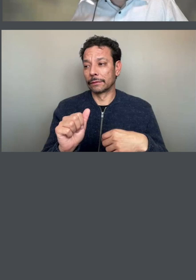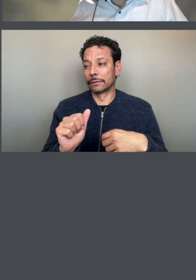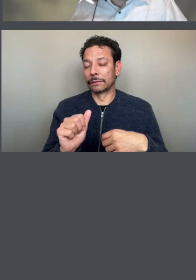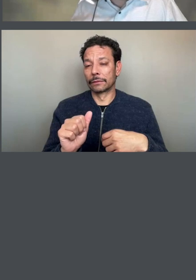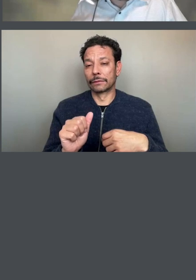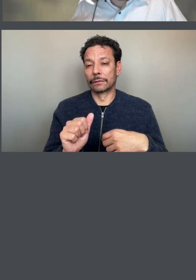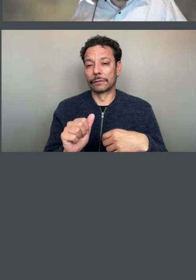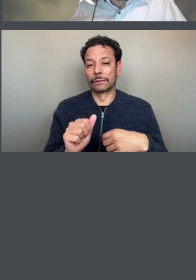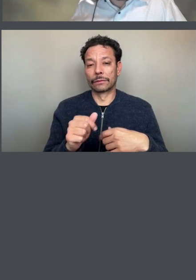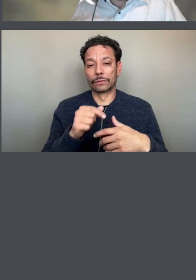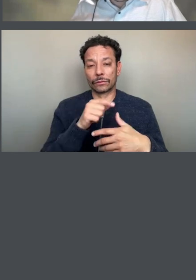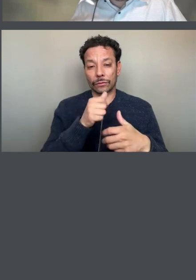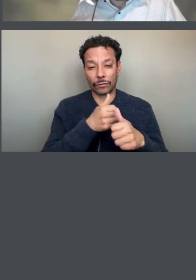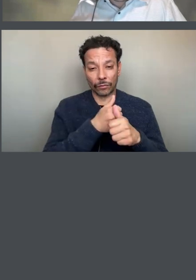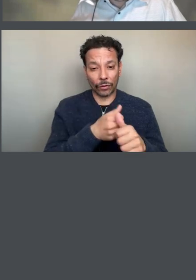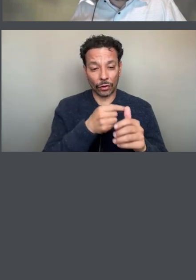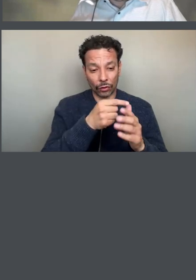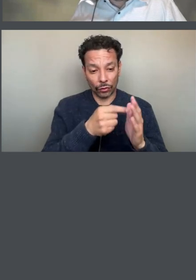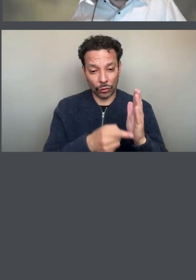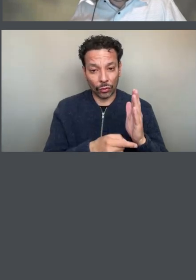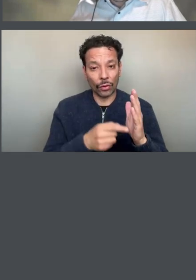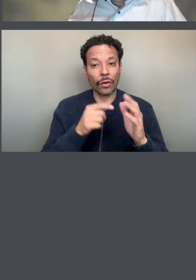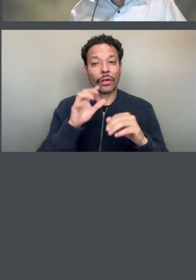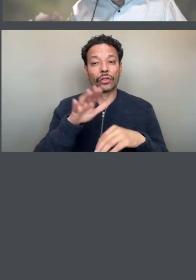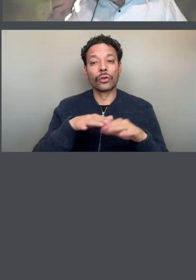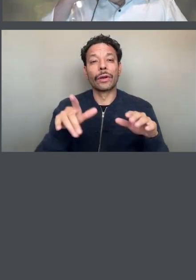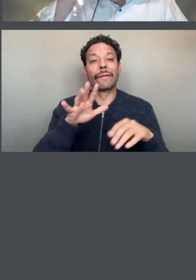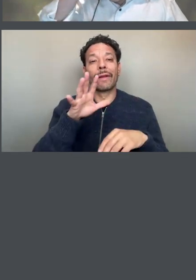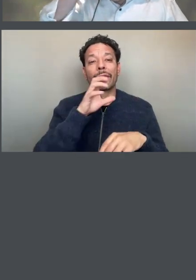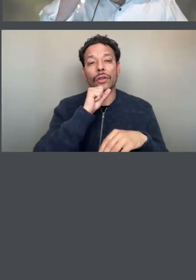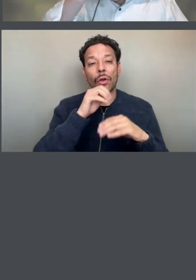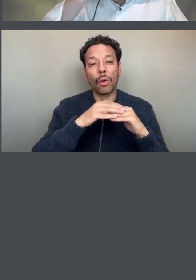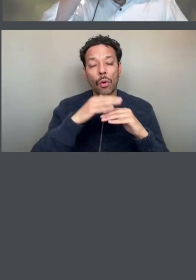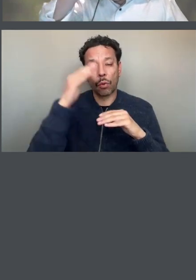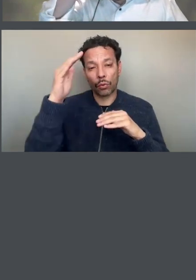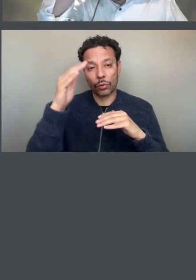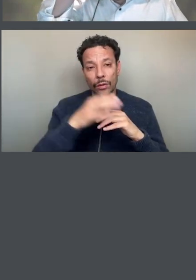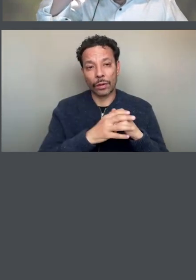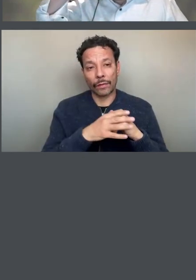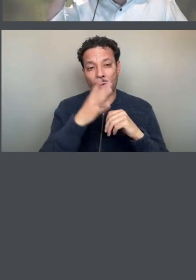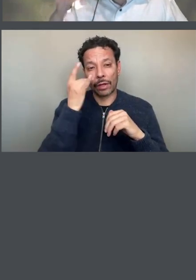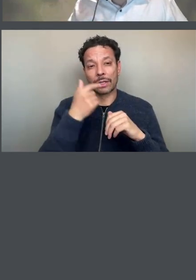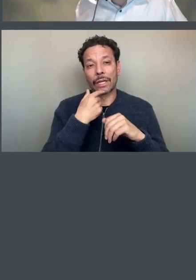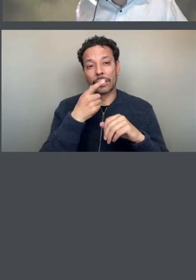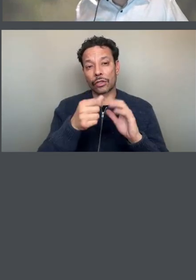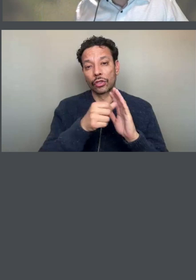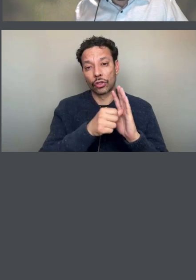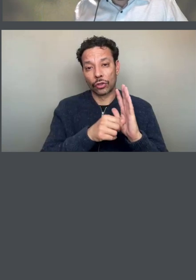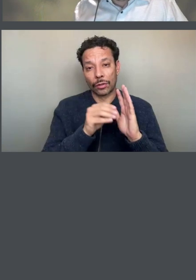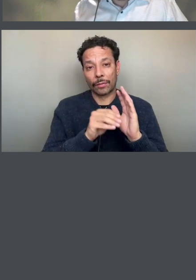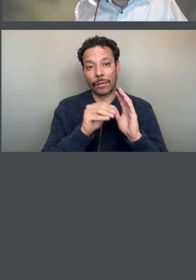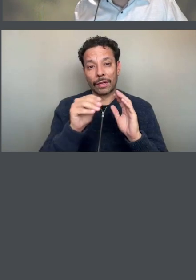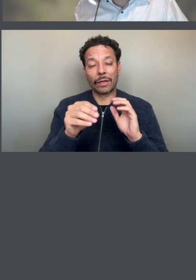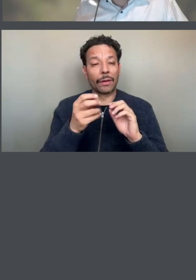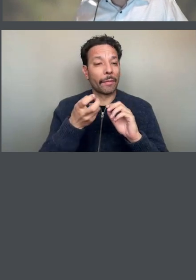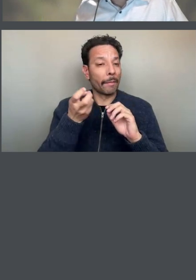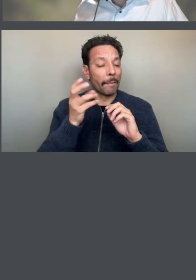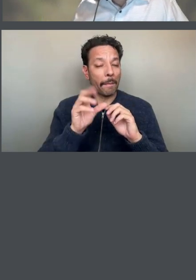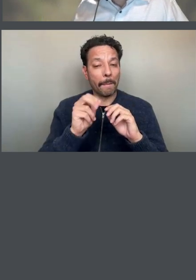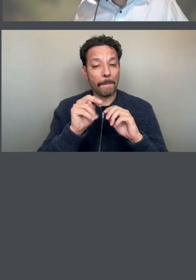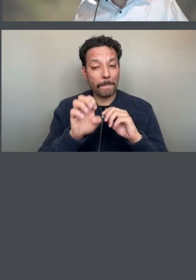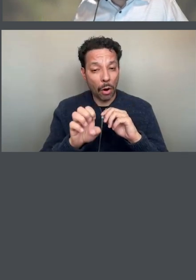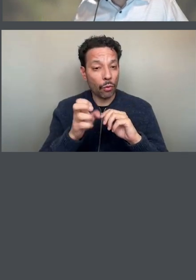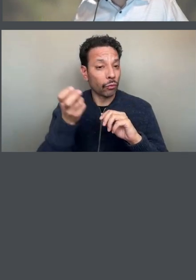criteria are children should be 5 years of age or older. And I forgot to mention that for the surgically placed bone connection